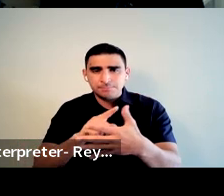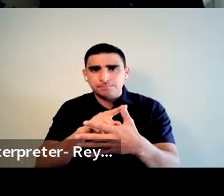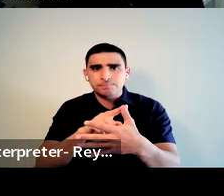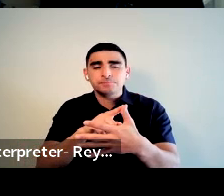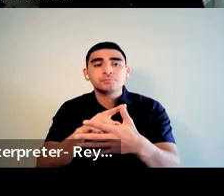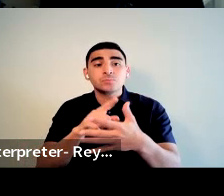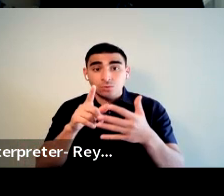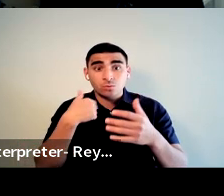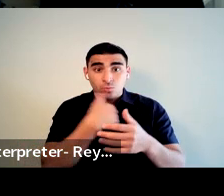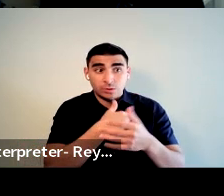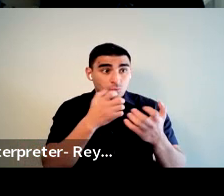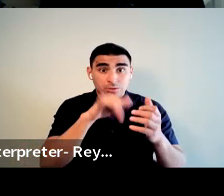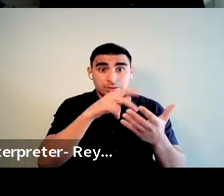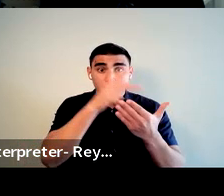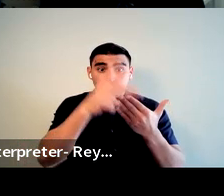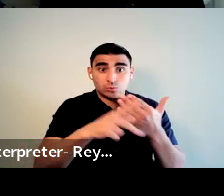be a success,